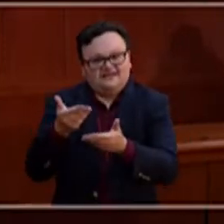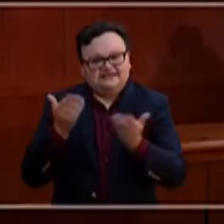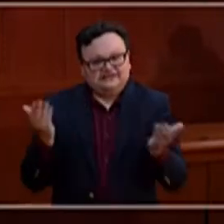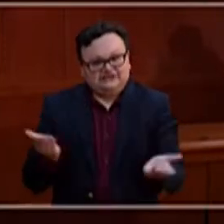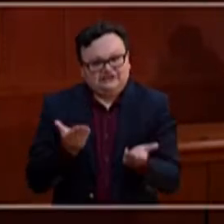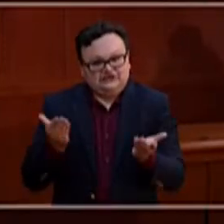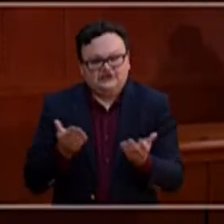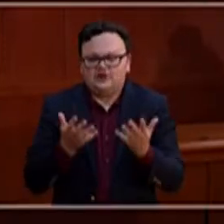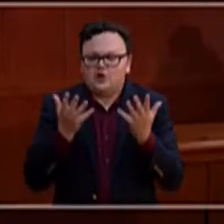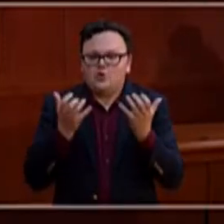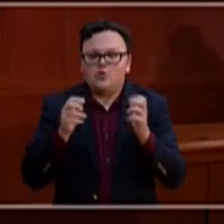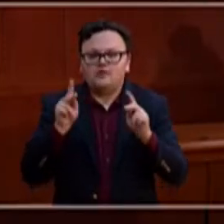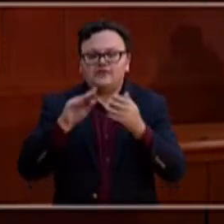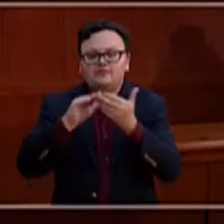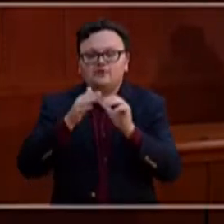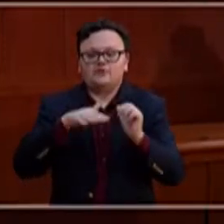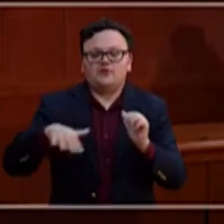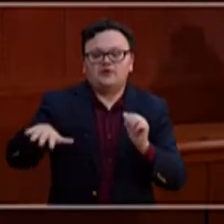your healthcare